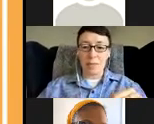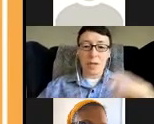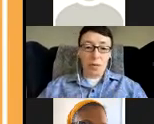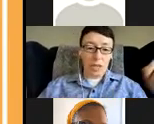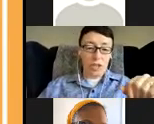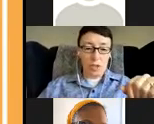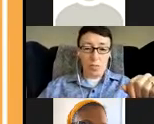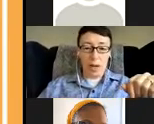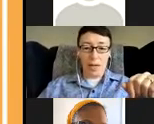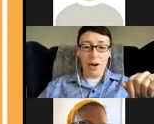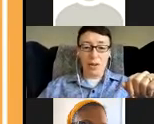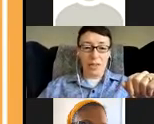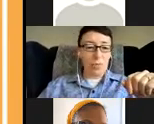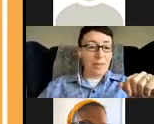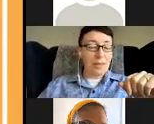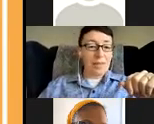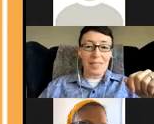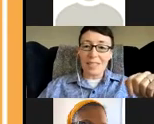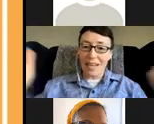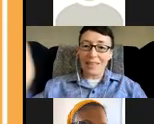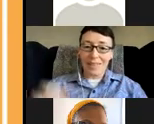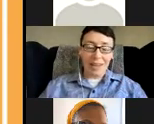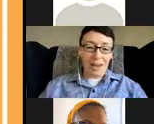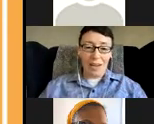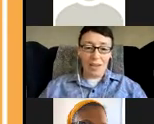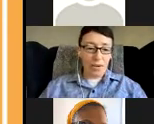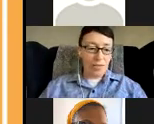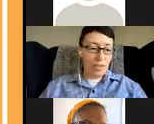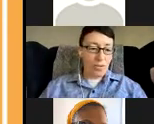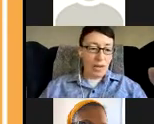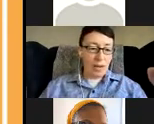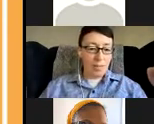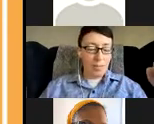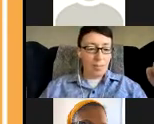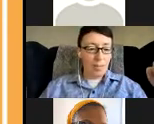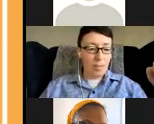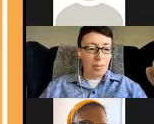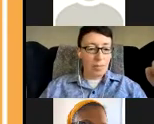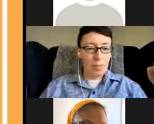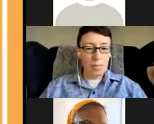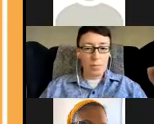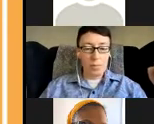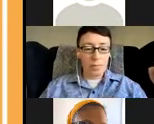system, which my colleague will discuss next. I'll hand it over to you, Dana.